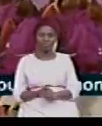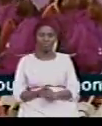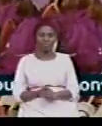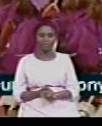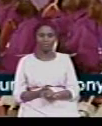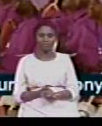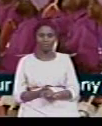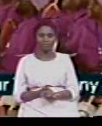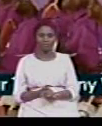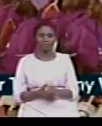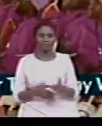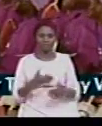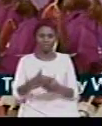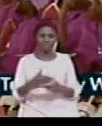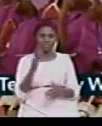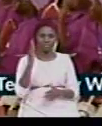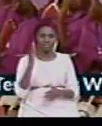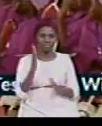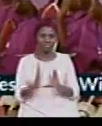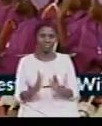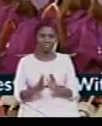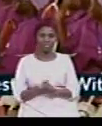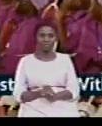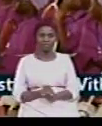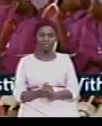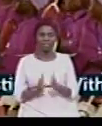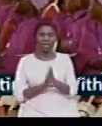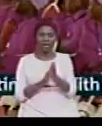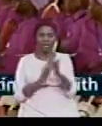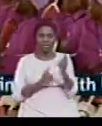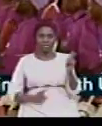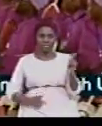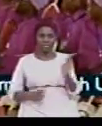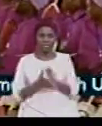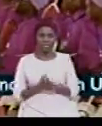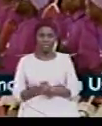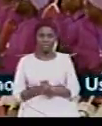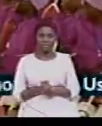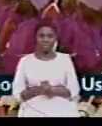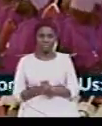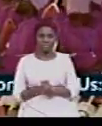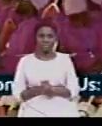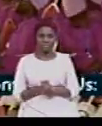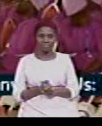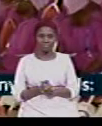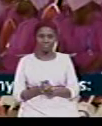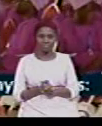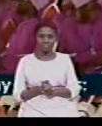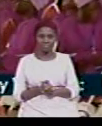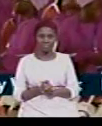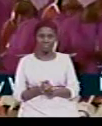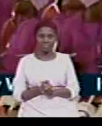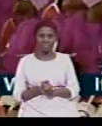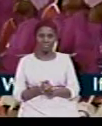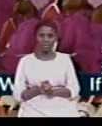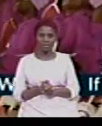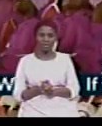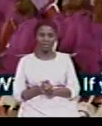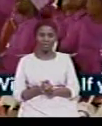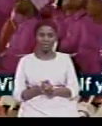The next testifier. Praise the Lord. My name is Dr. Abuajimafu from